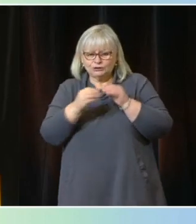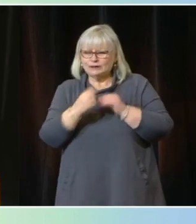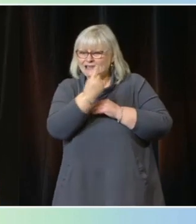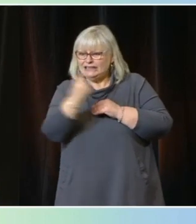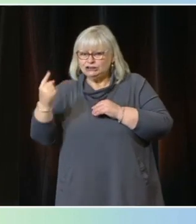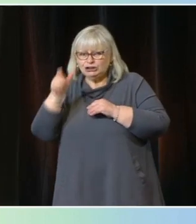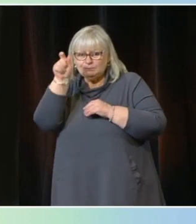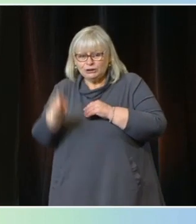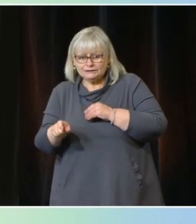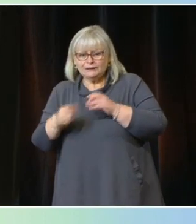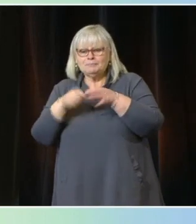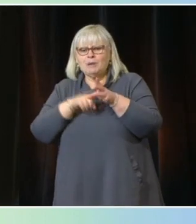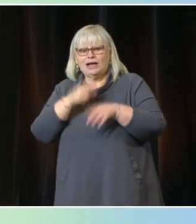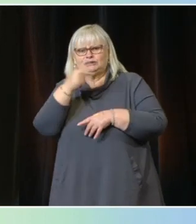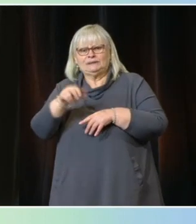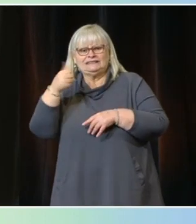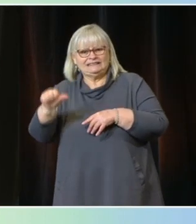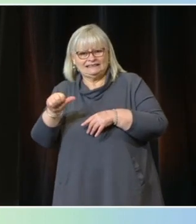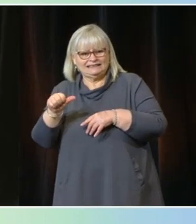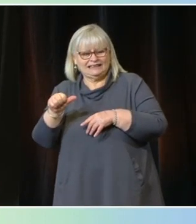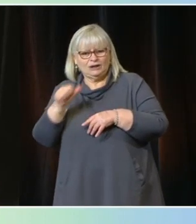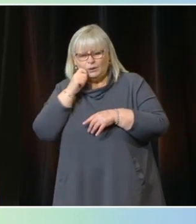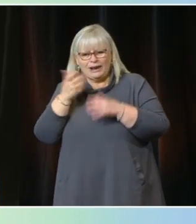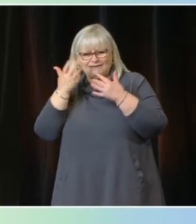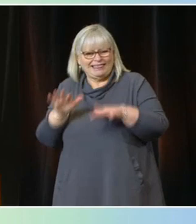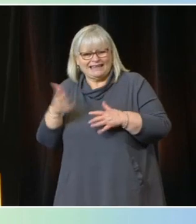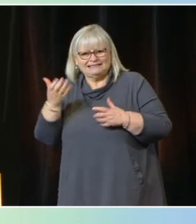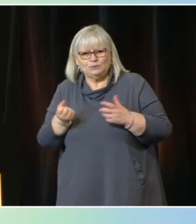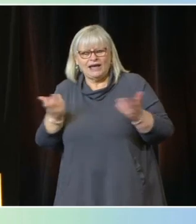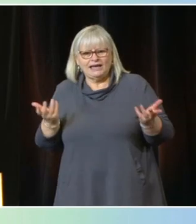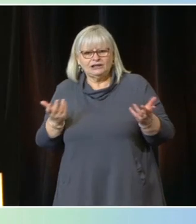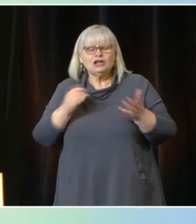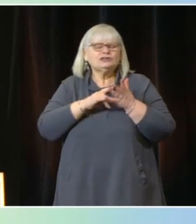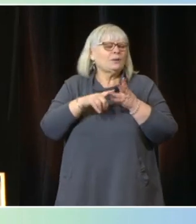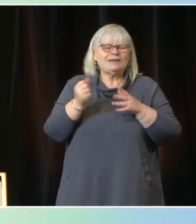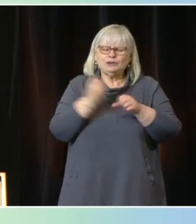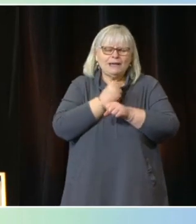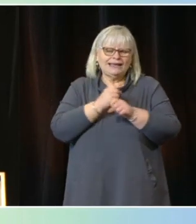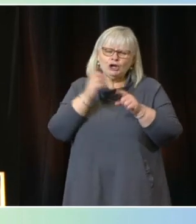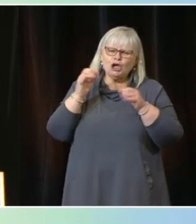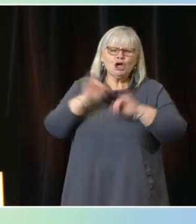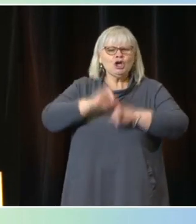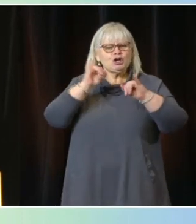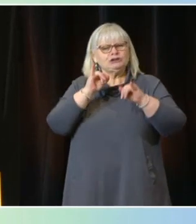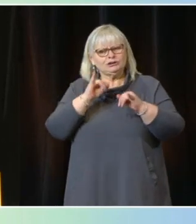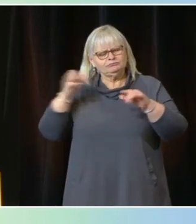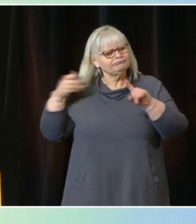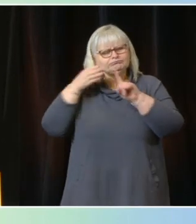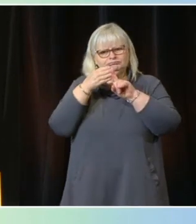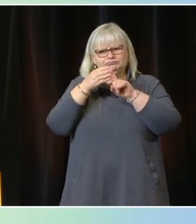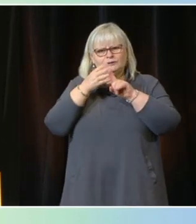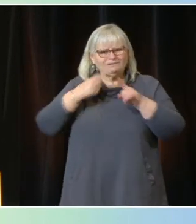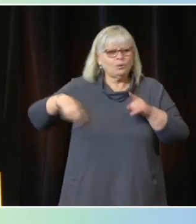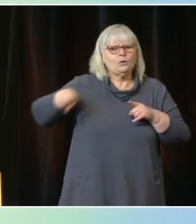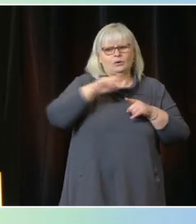terms by 2060. so we must make productivity growth and Urgent tasks a national task a task for all of us